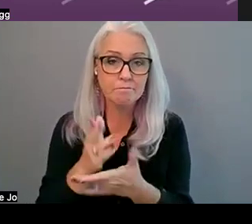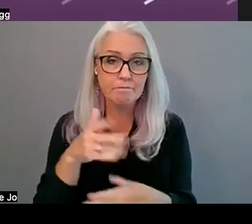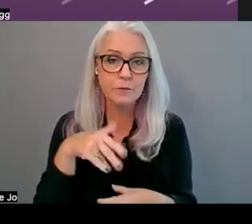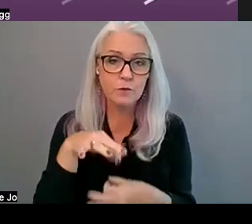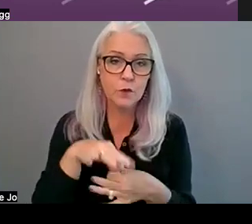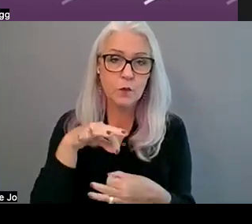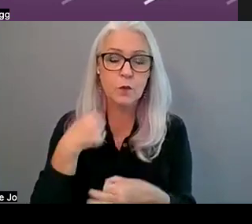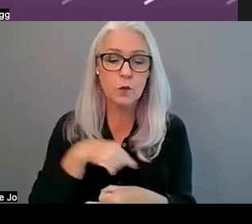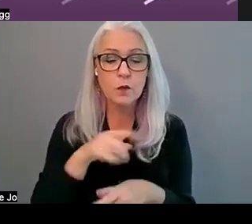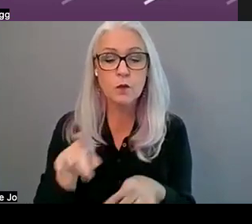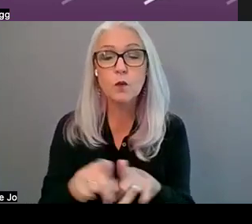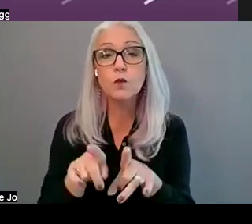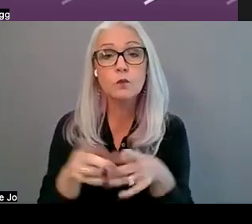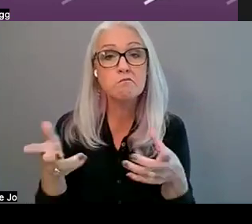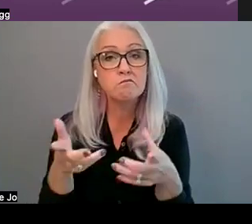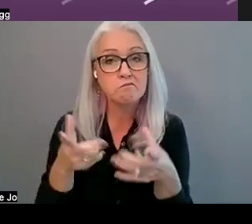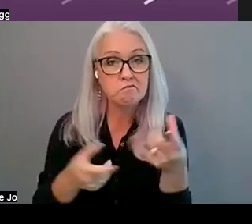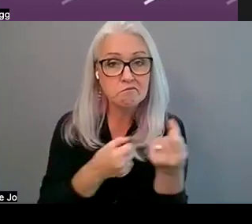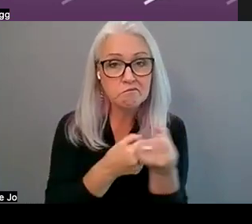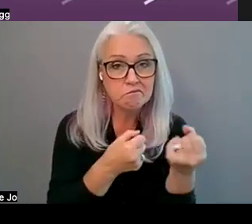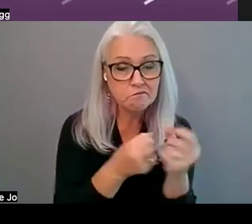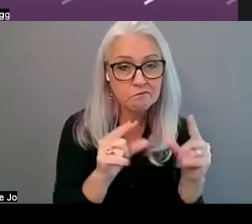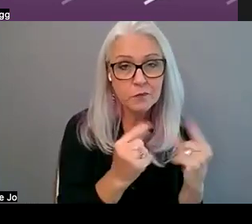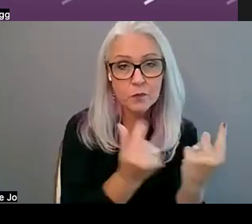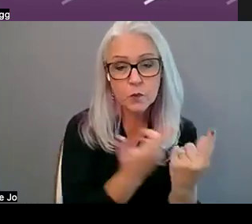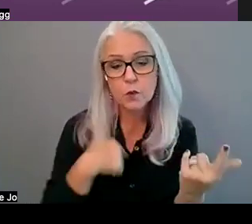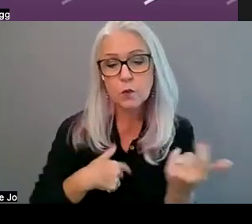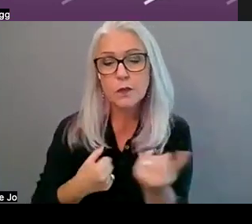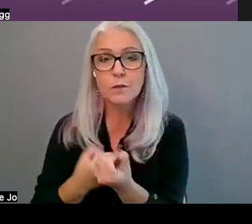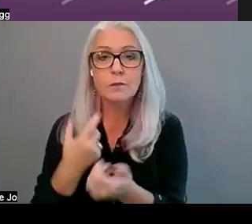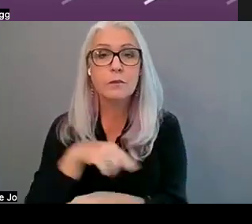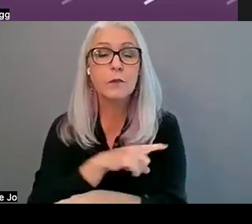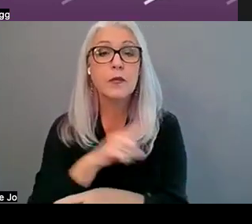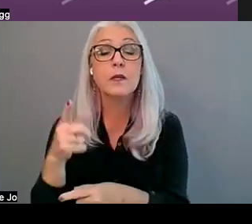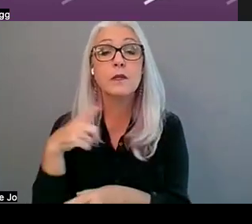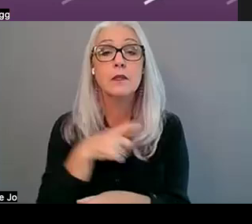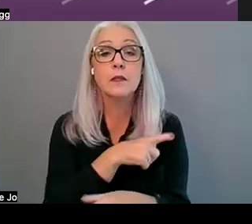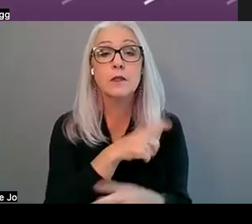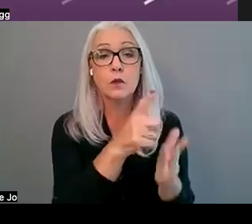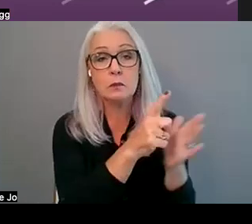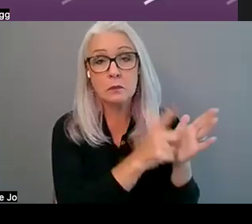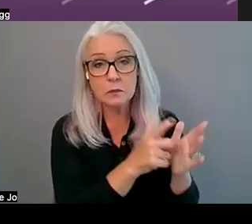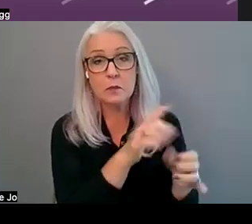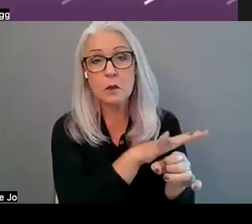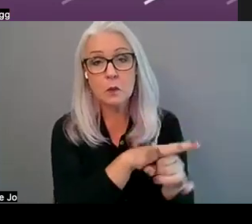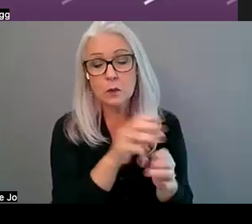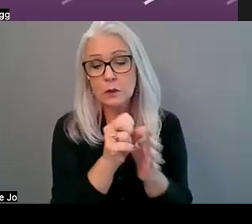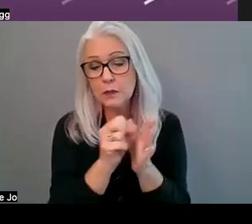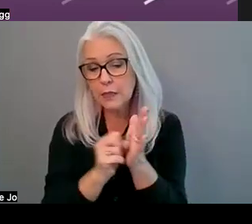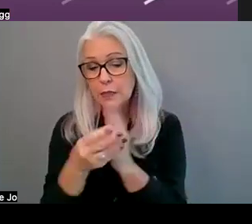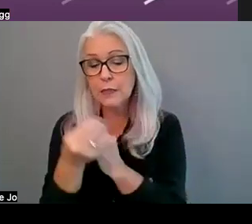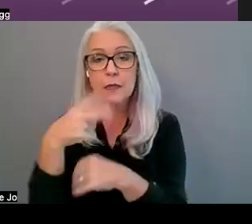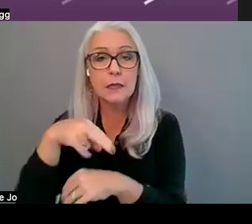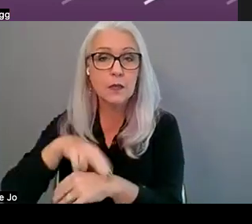advocacy group. We lobby our legislators on public policy issues on the local, state, and national